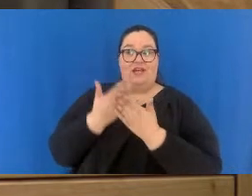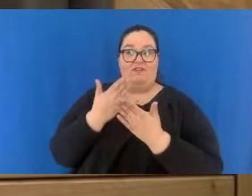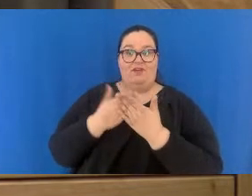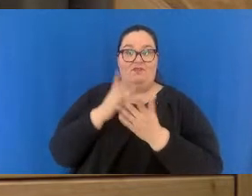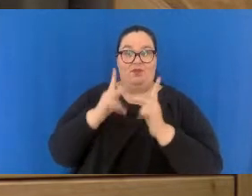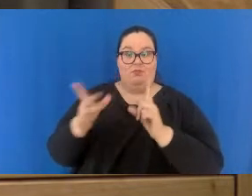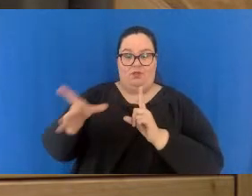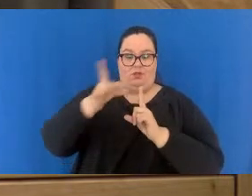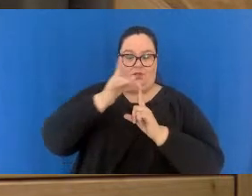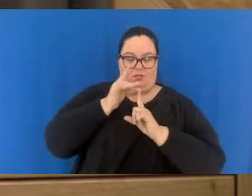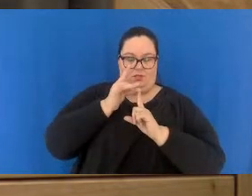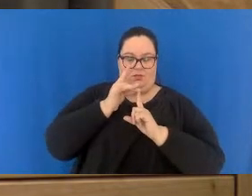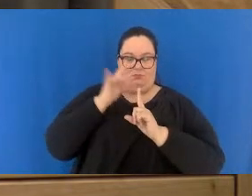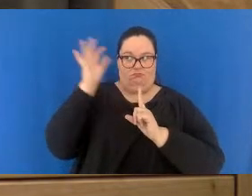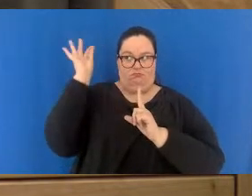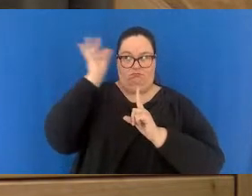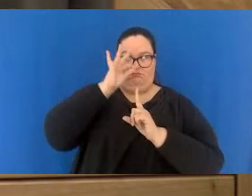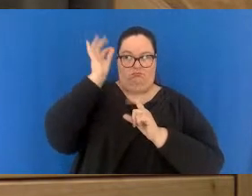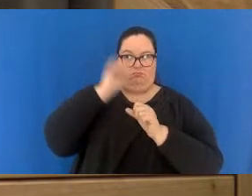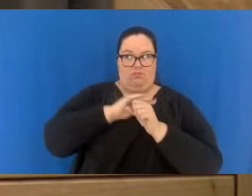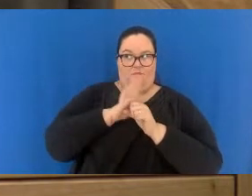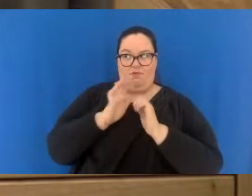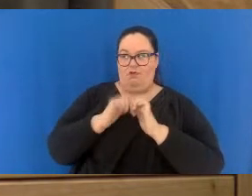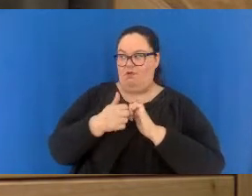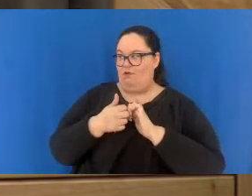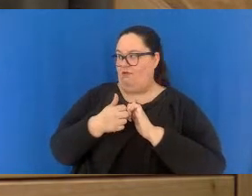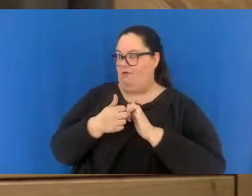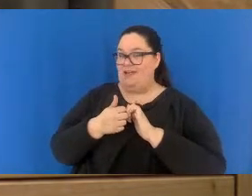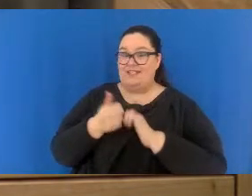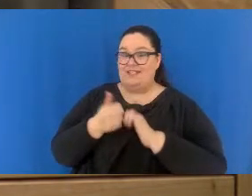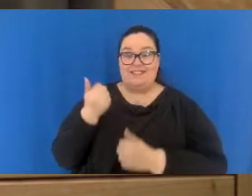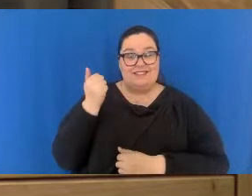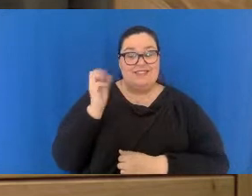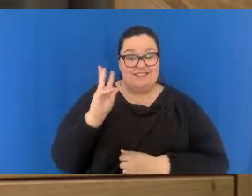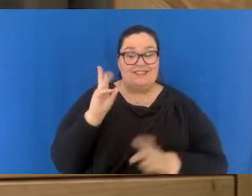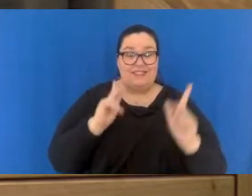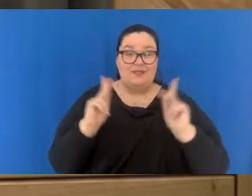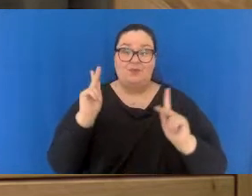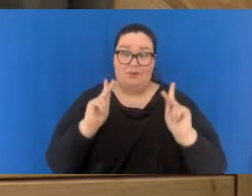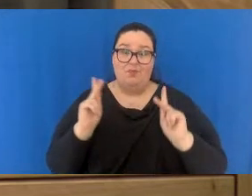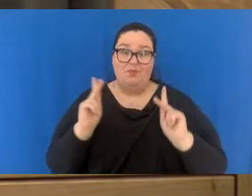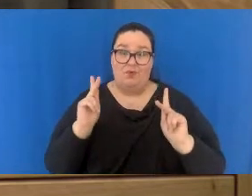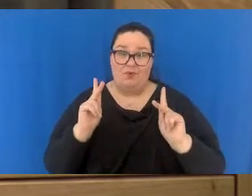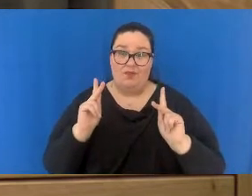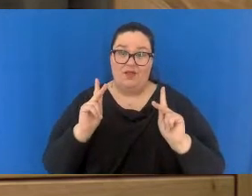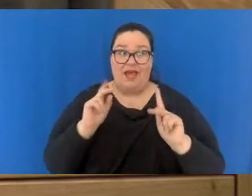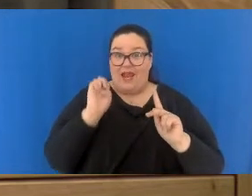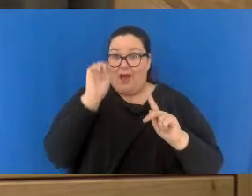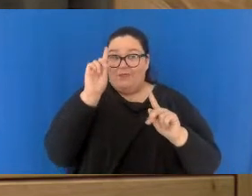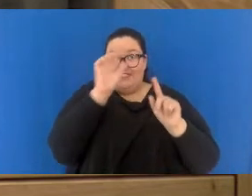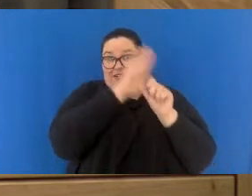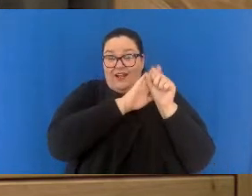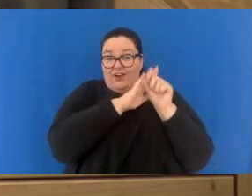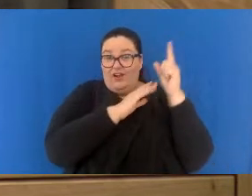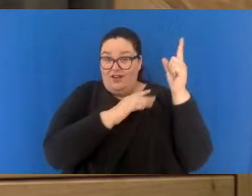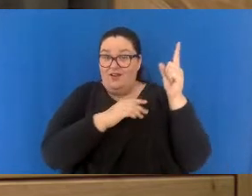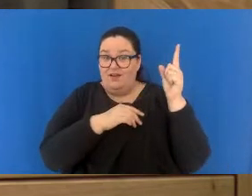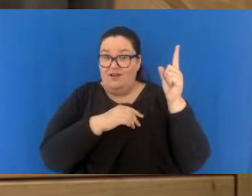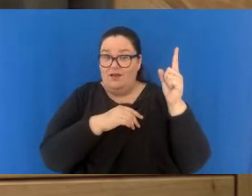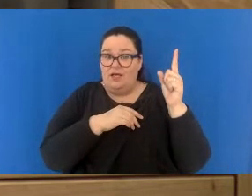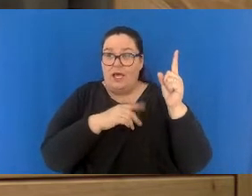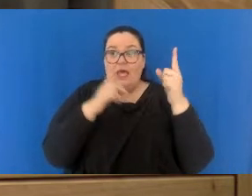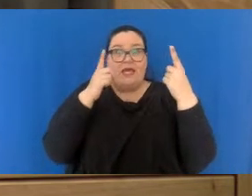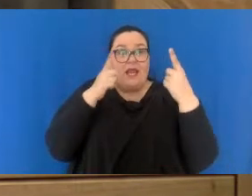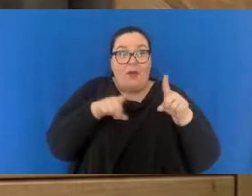transmission in the Edmundston region, and that is something that could easily happen anywhere else in this province. We are also